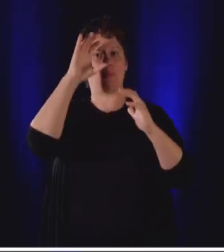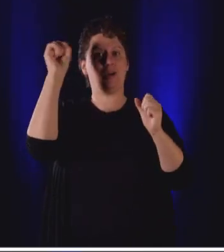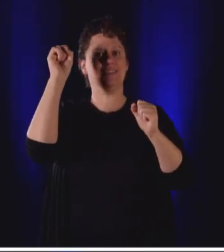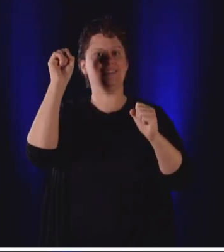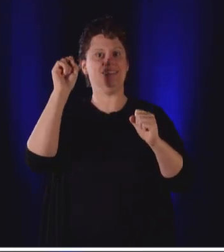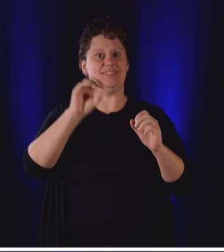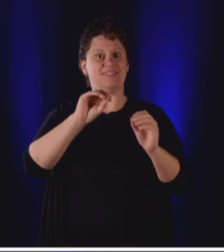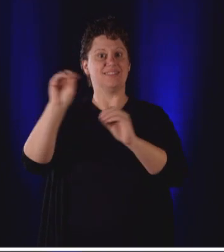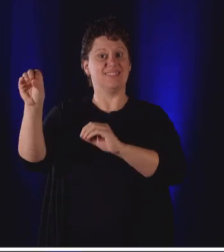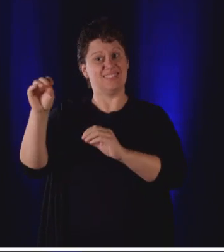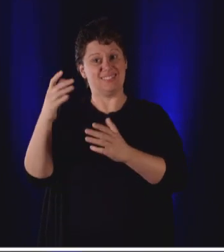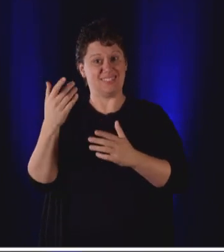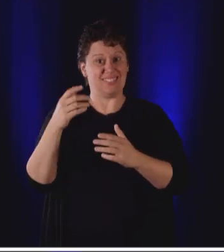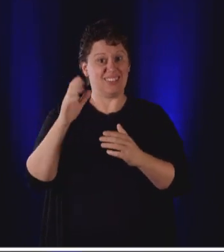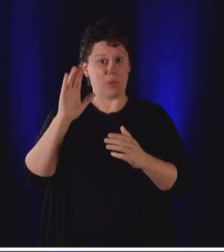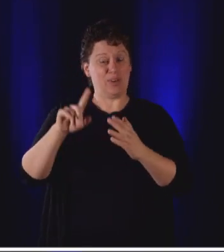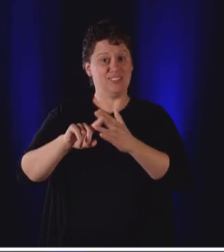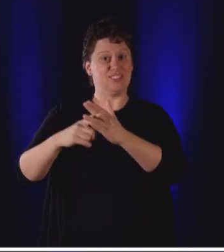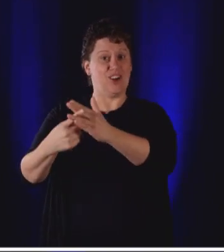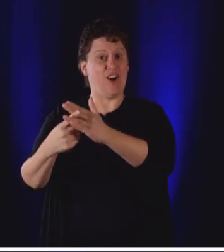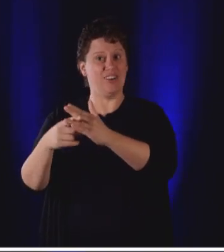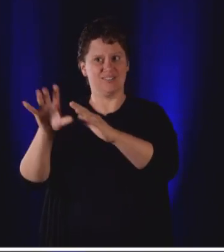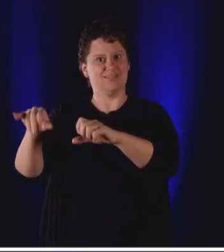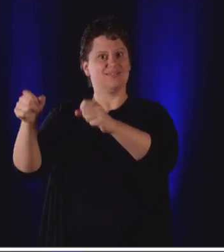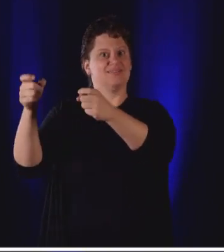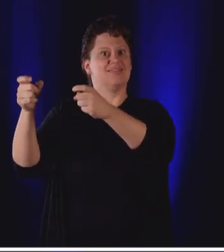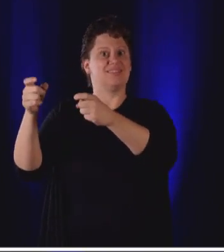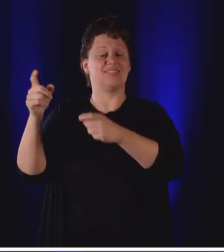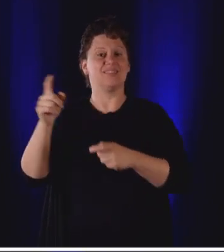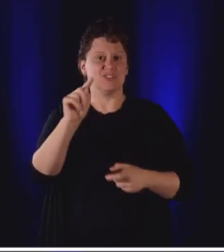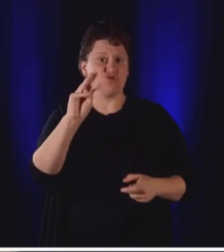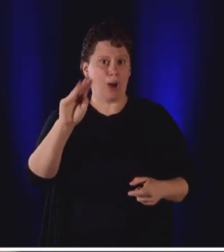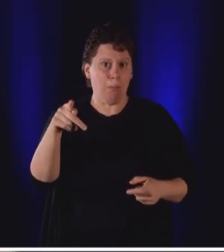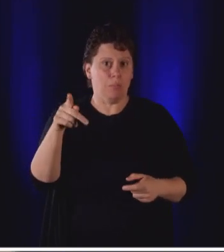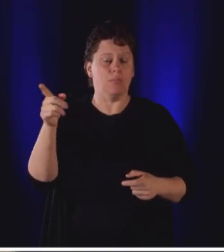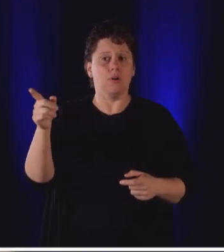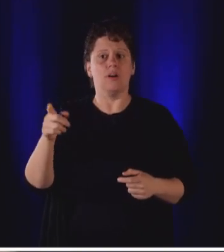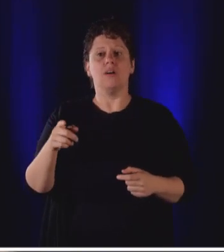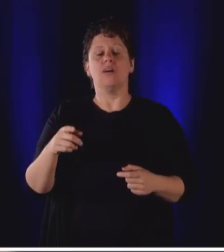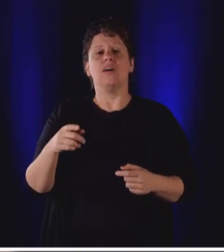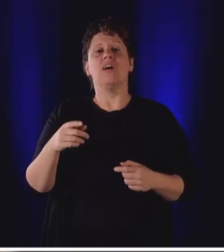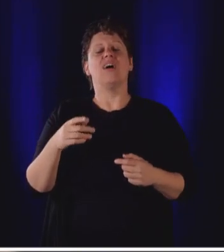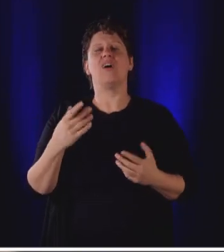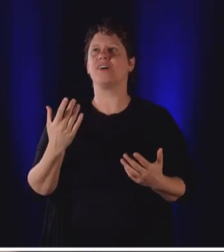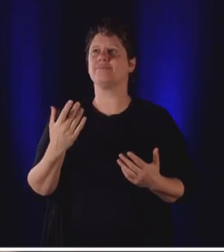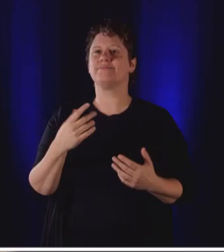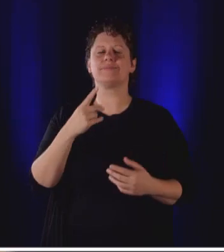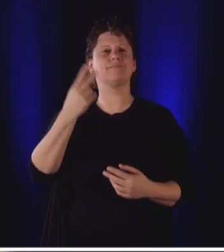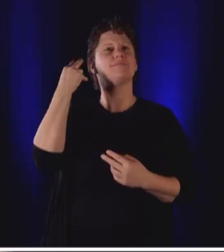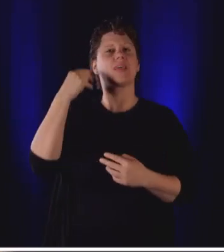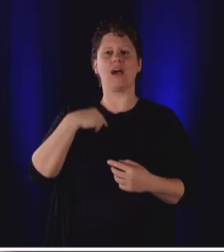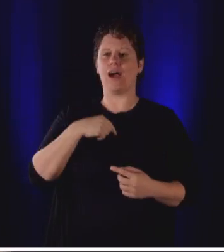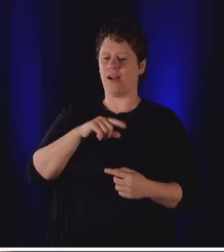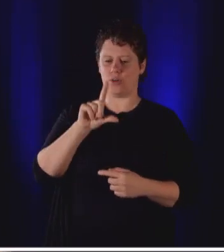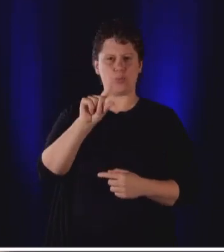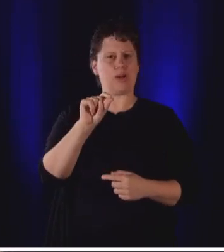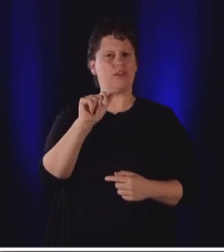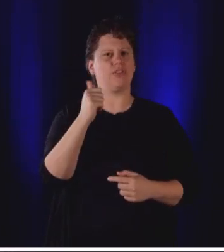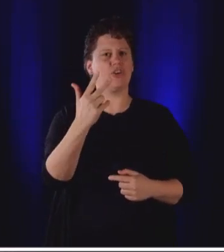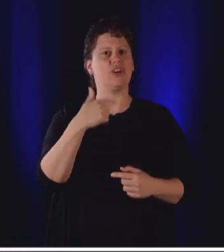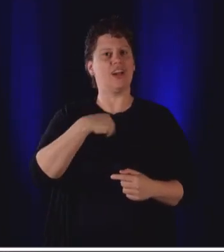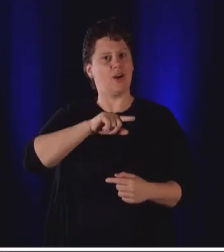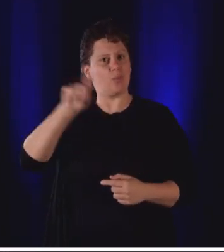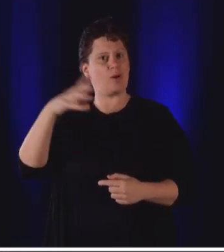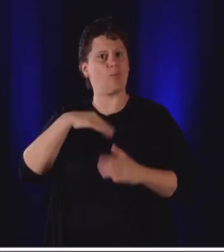presidential-elect Trump takes office. So in 2013, I visited the White House. At that visit, it was the weekend of the State